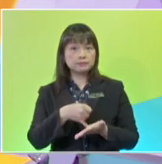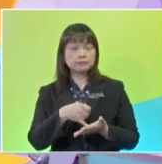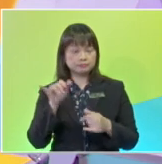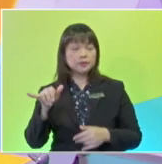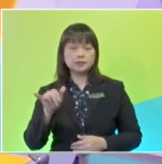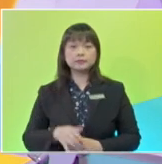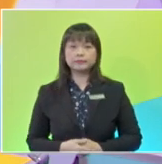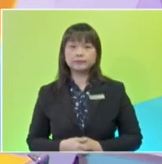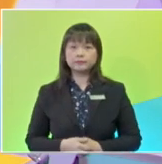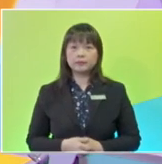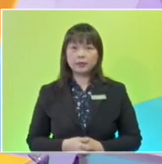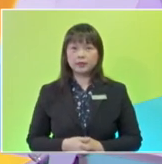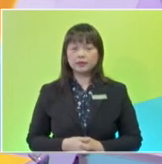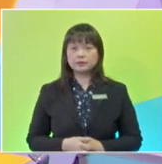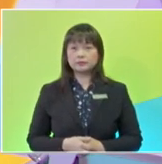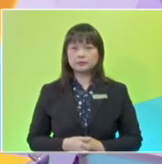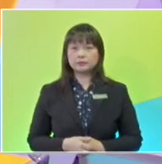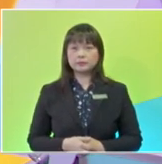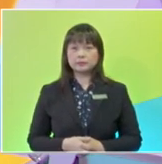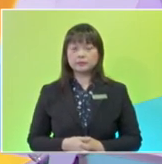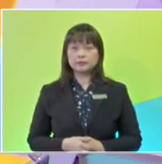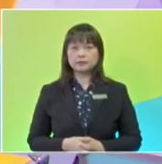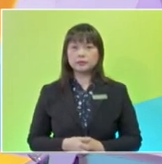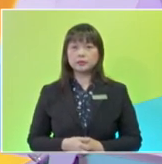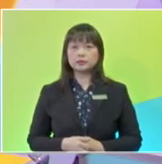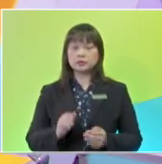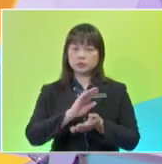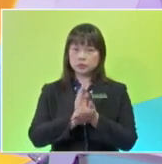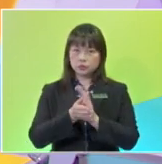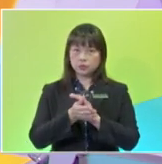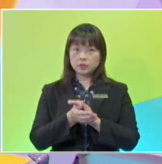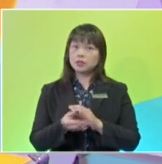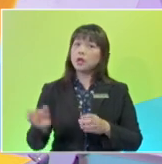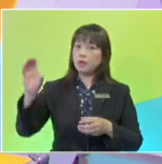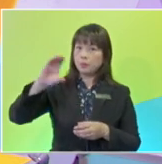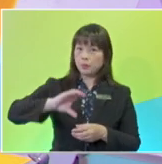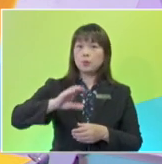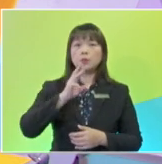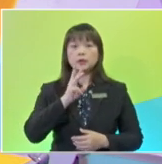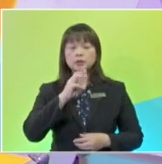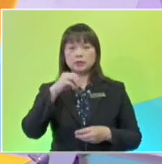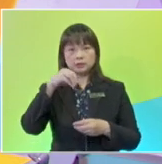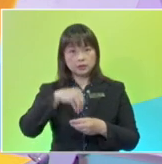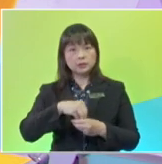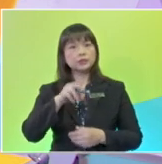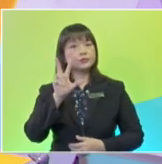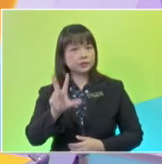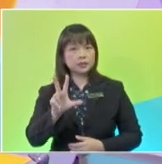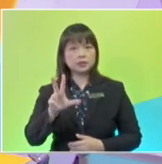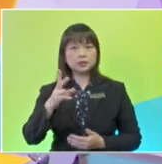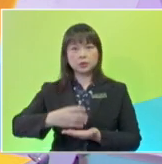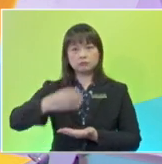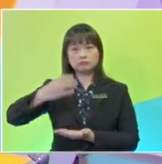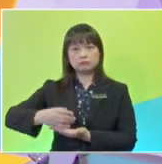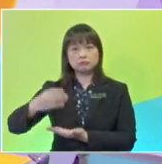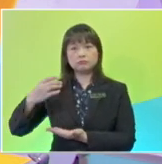So, where do I pour this? I want you to add water inside three All three? Yes. Just all right. Yeah. So, add to